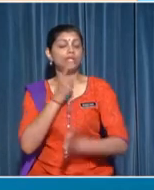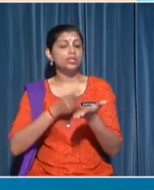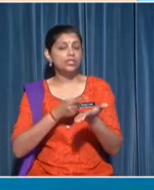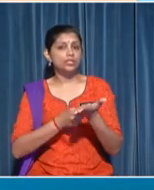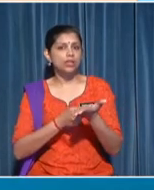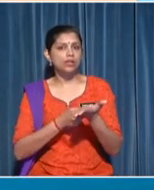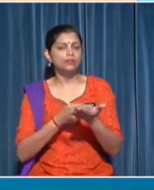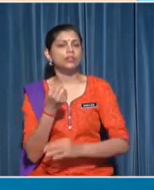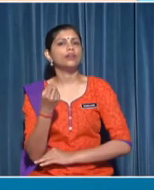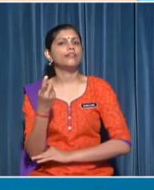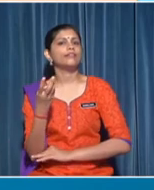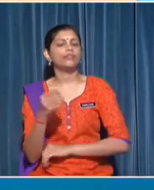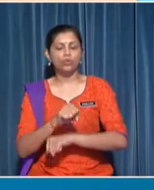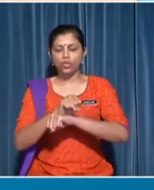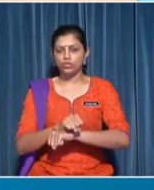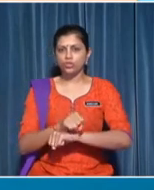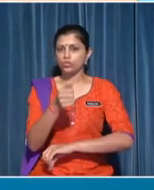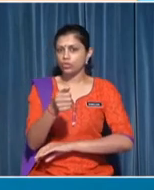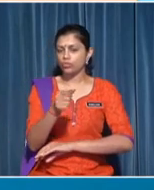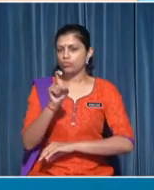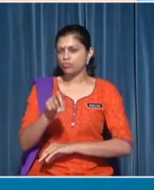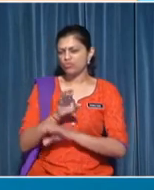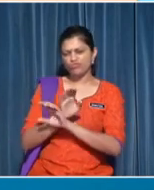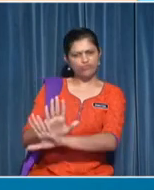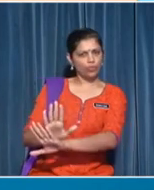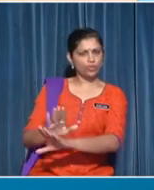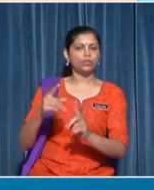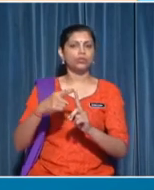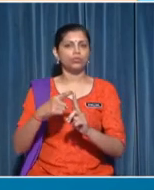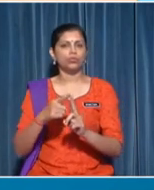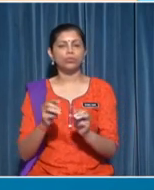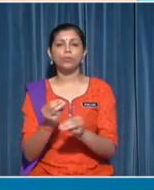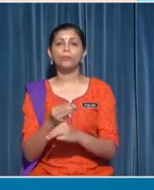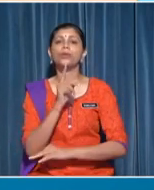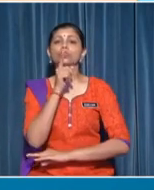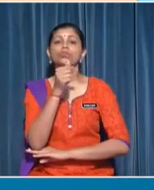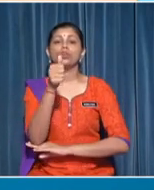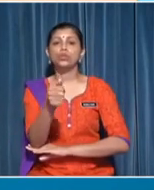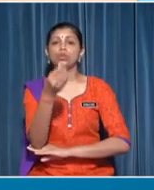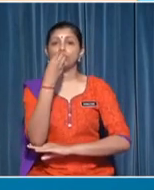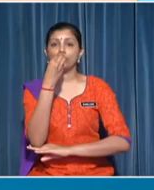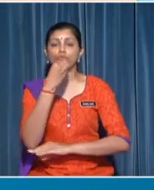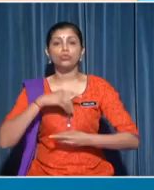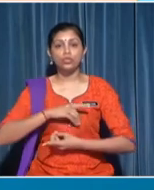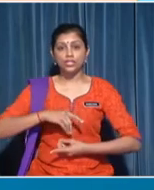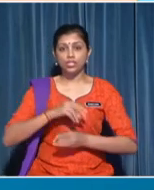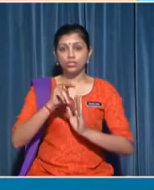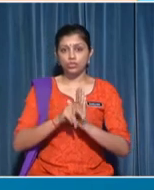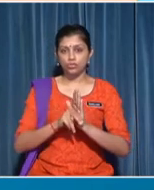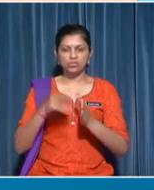actions that you should avoid to make sure that your food digestion will not get